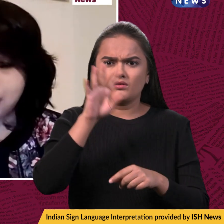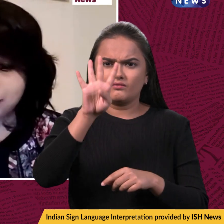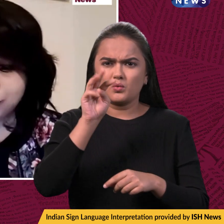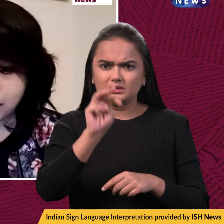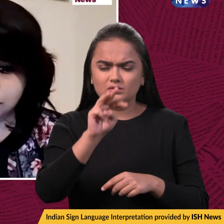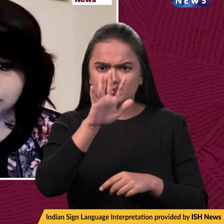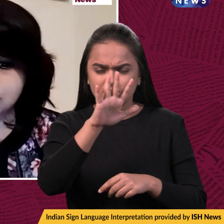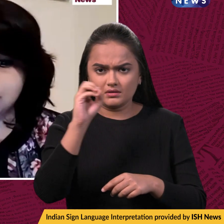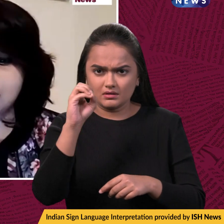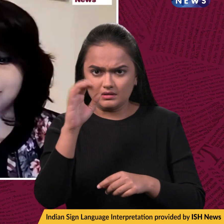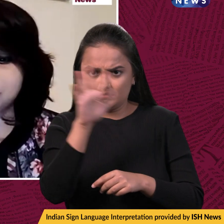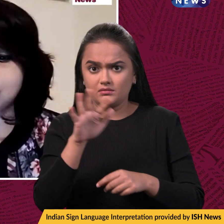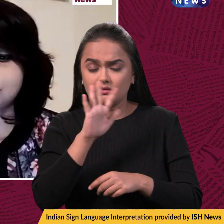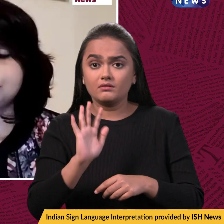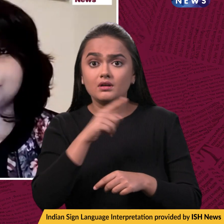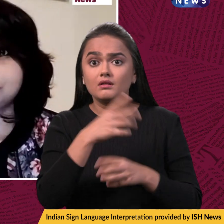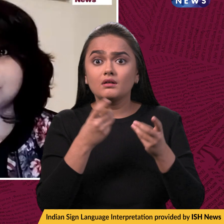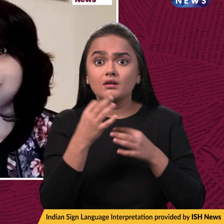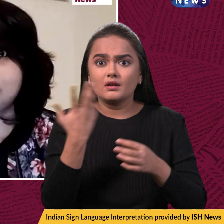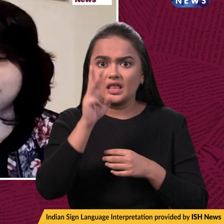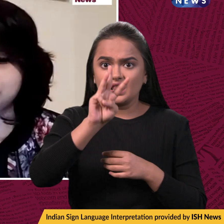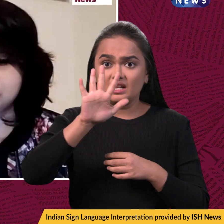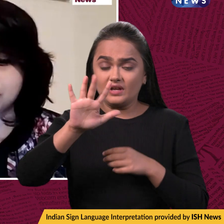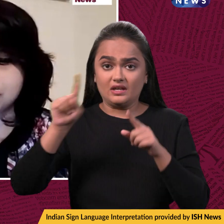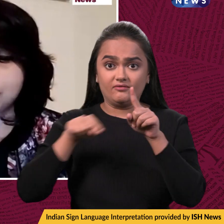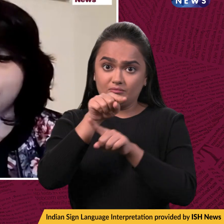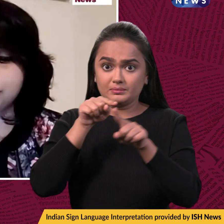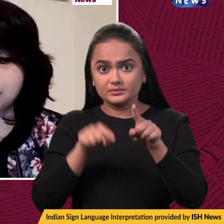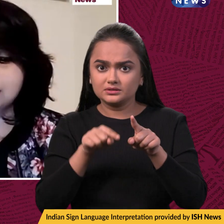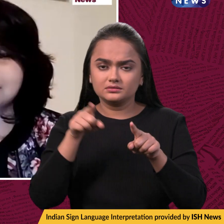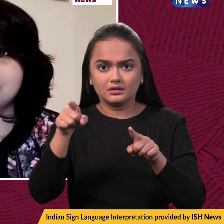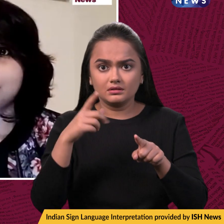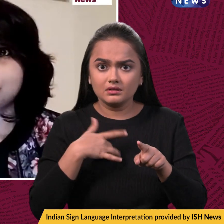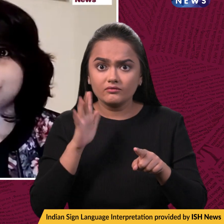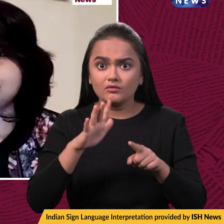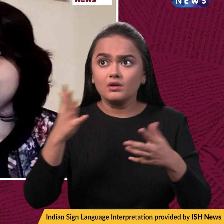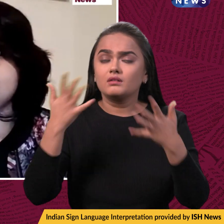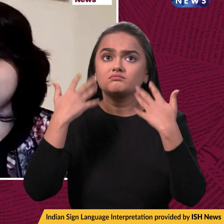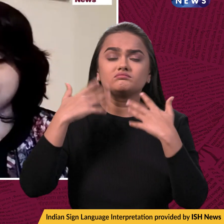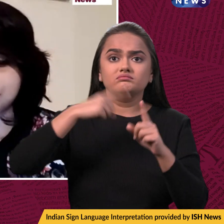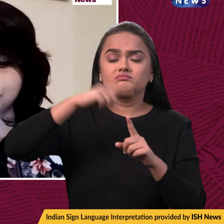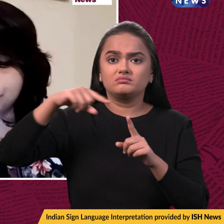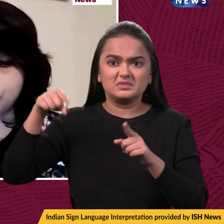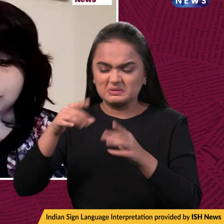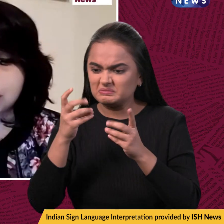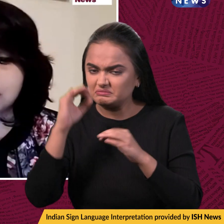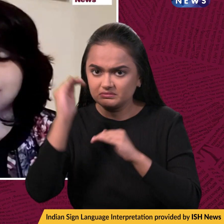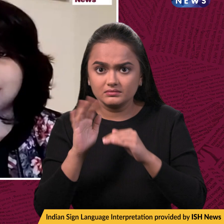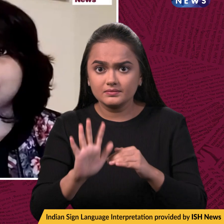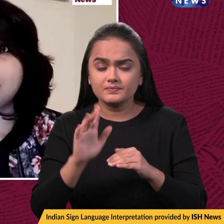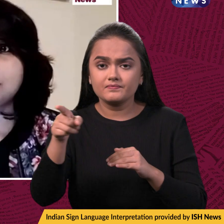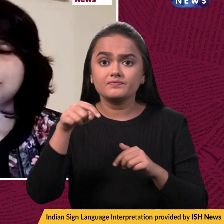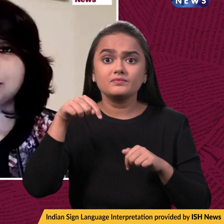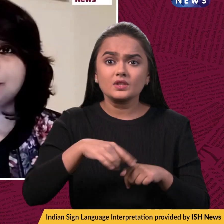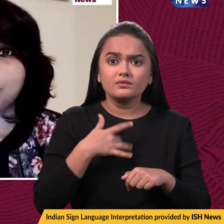4,000 farm fires have accounted for 35% of Delhi's pollution today, according to several reports. Now,